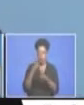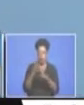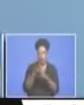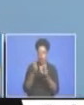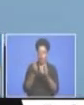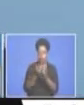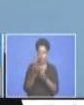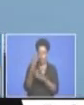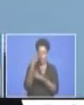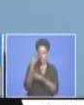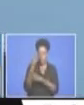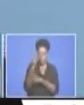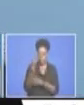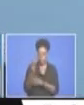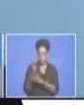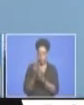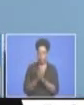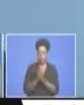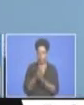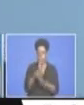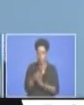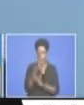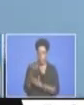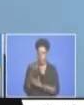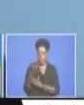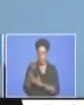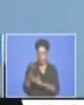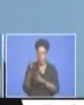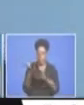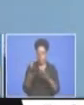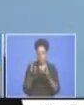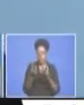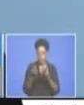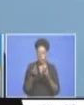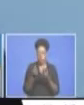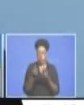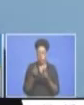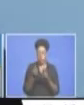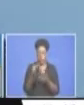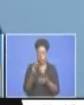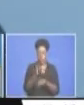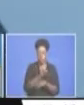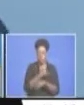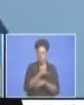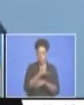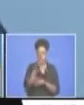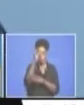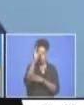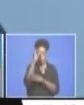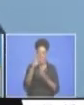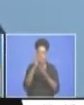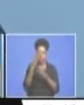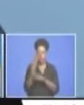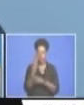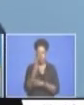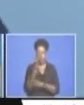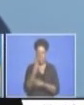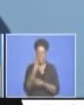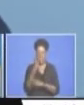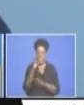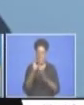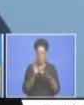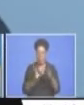him and prepare. One of the things I know he wants to do is a lot of the young guys in Division II want to see if they could, you